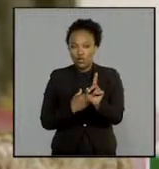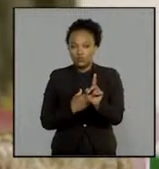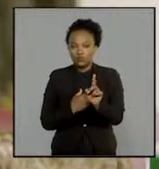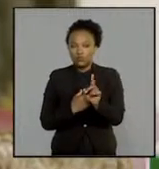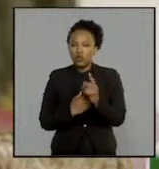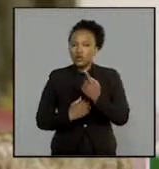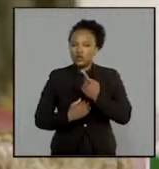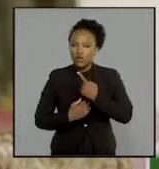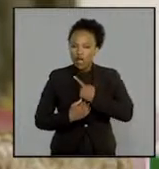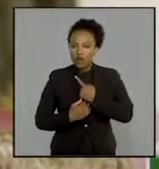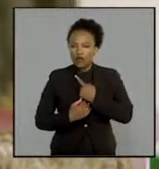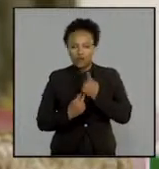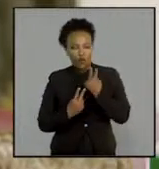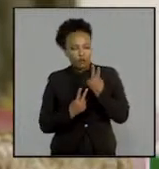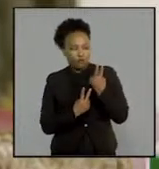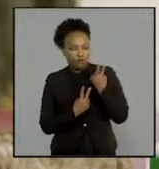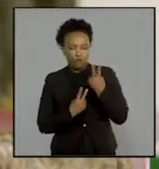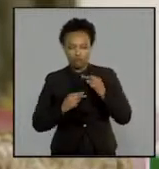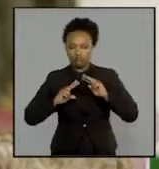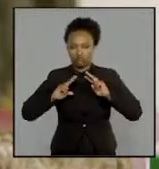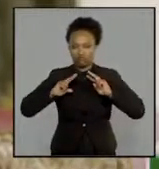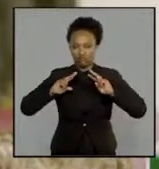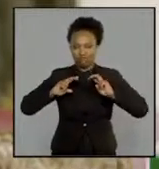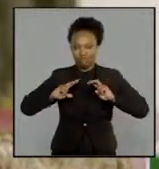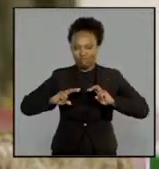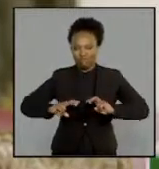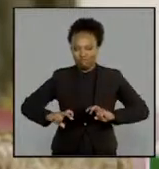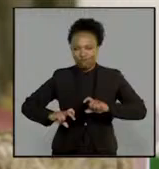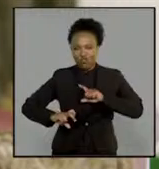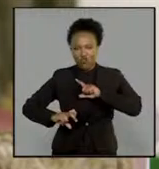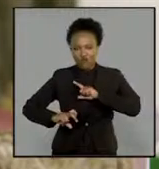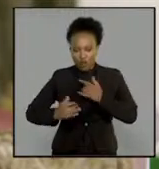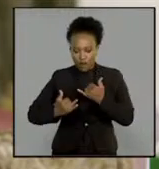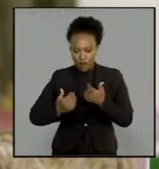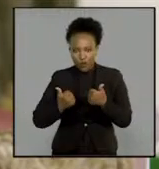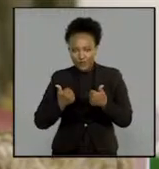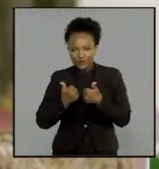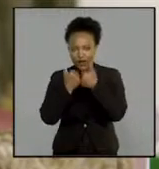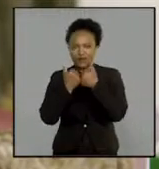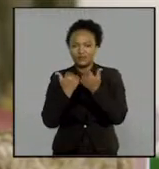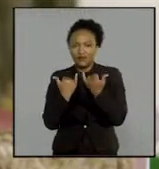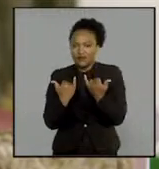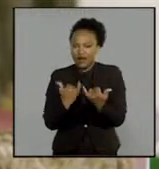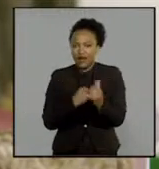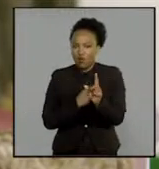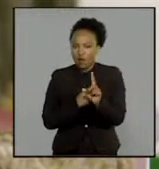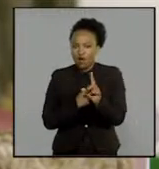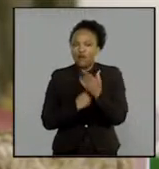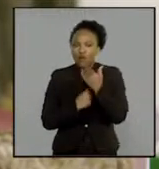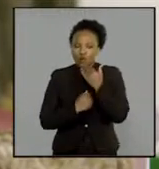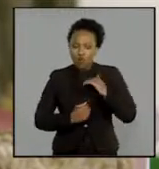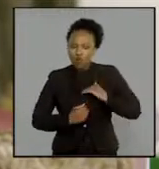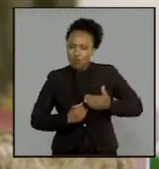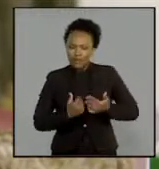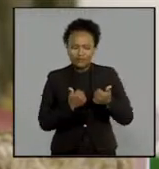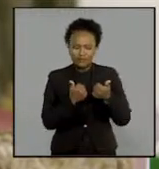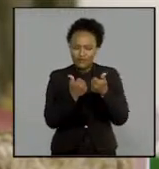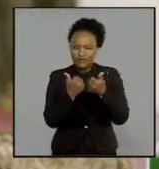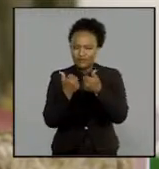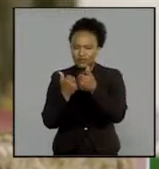day for introspection for all of us of the existing